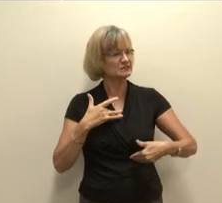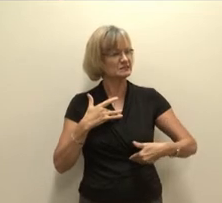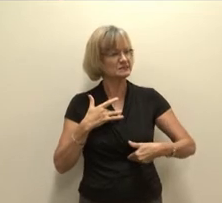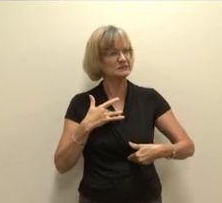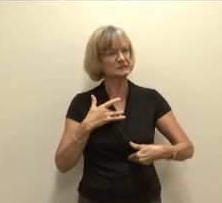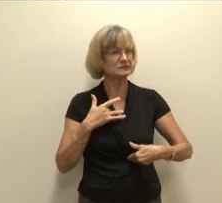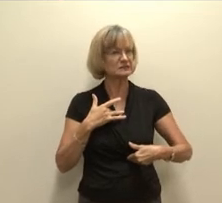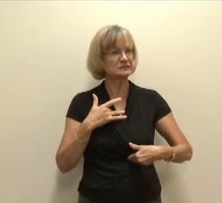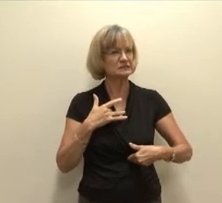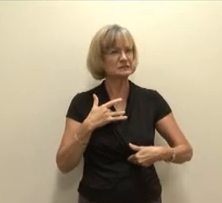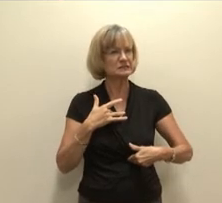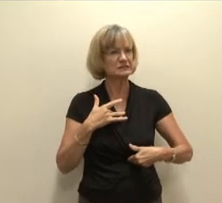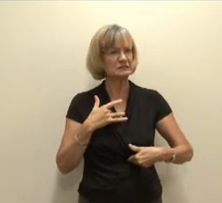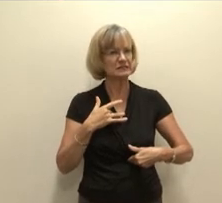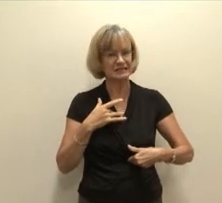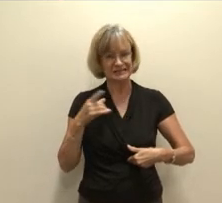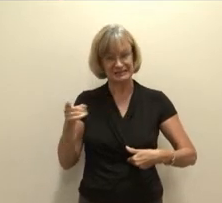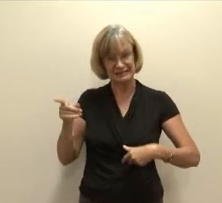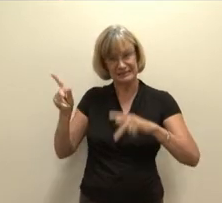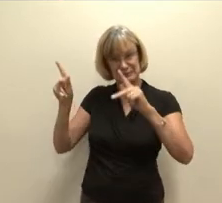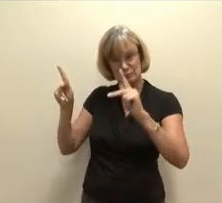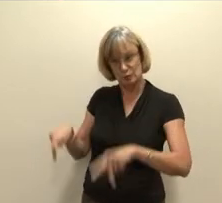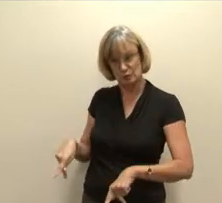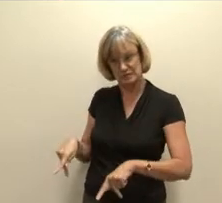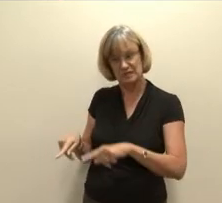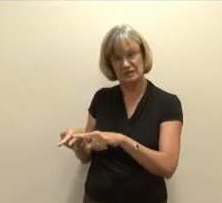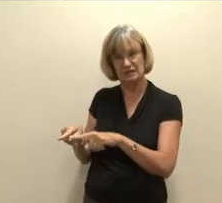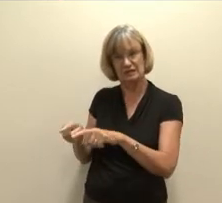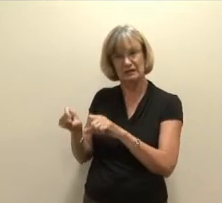not she would